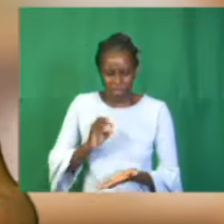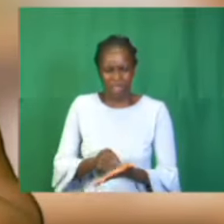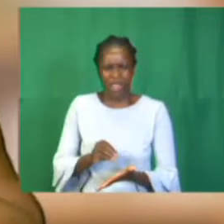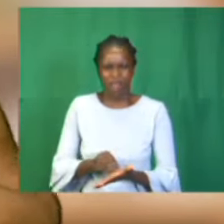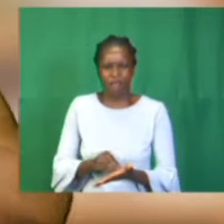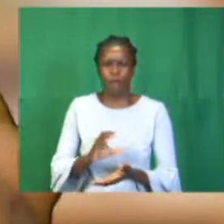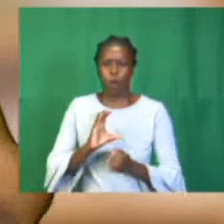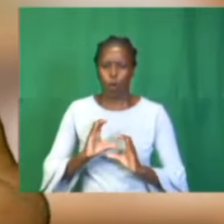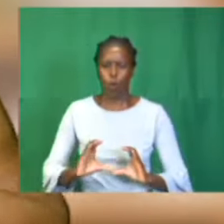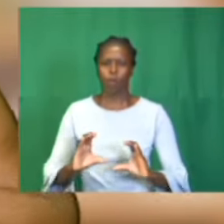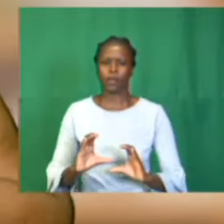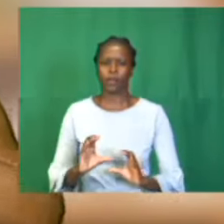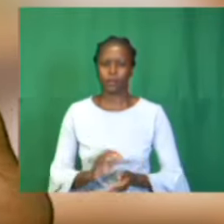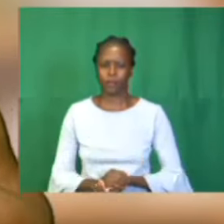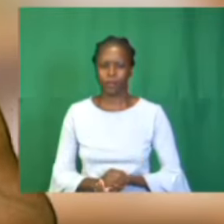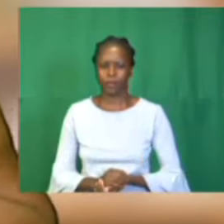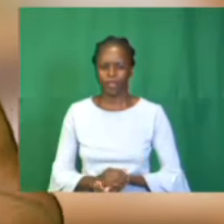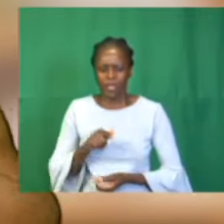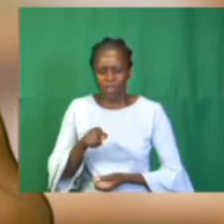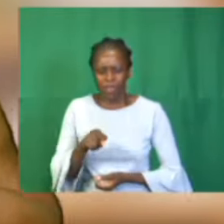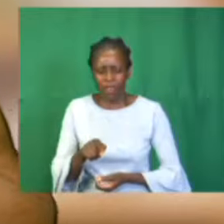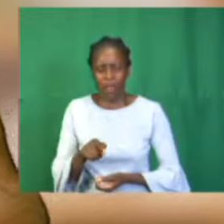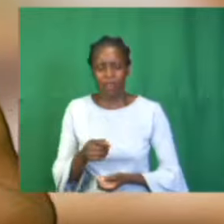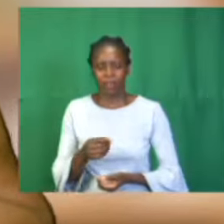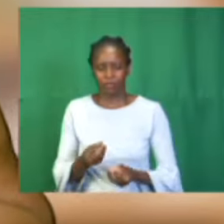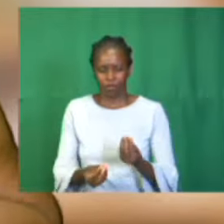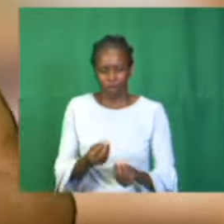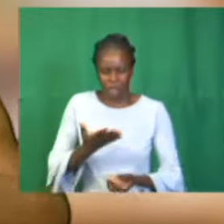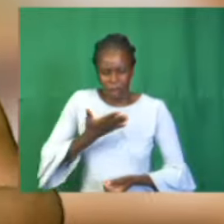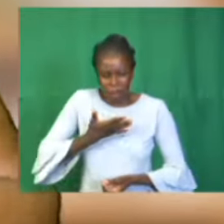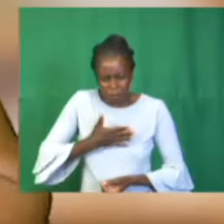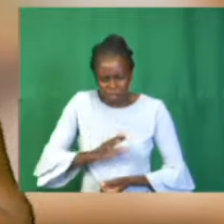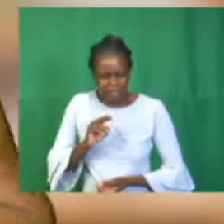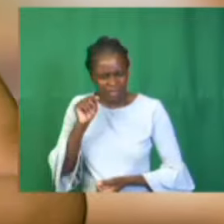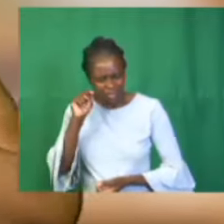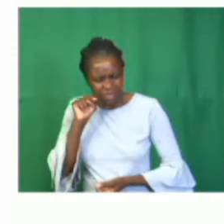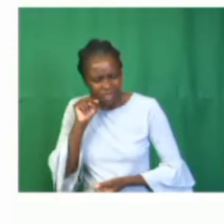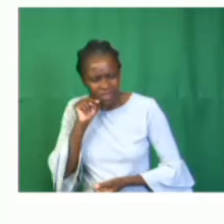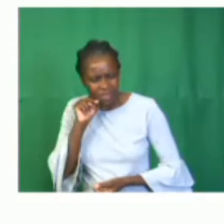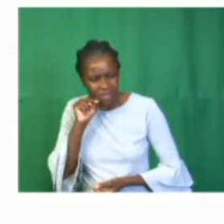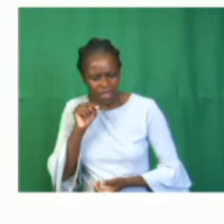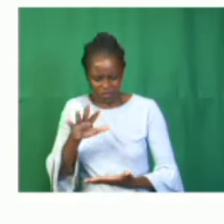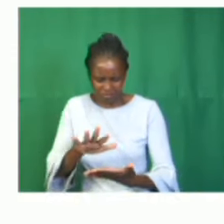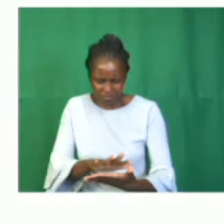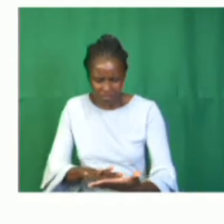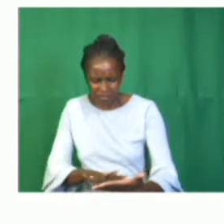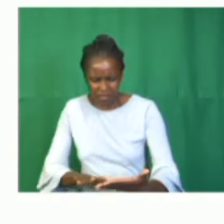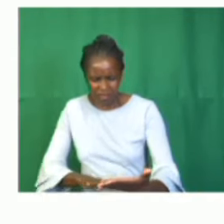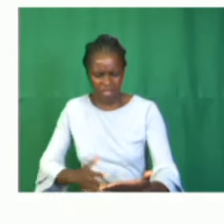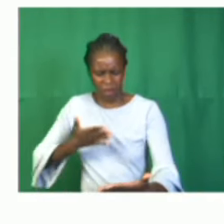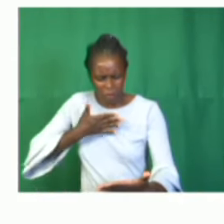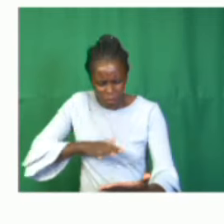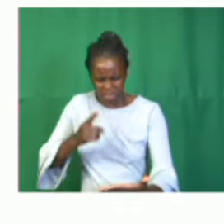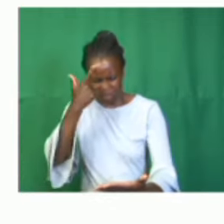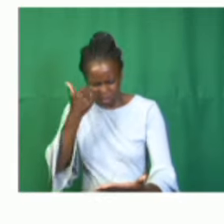As a learner, you need to know that, or you need to find yourself that you are exposed to text that are